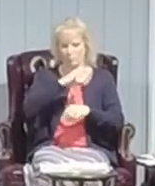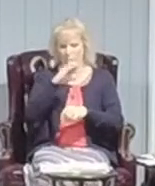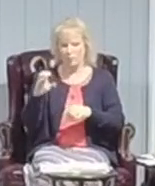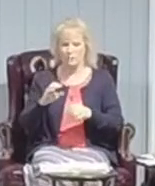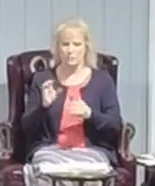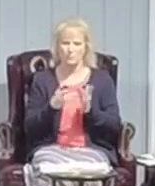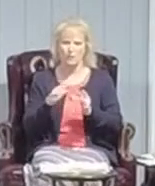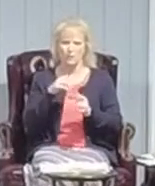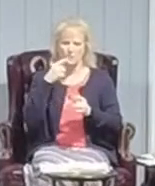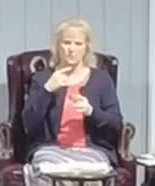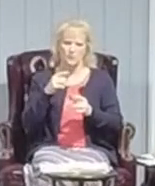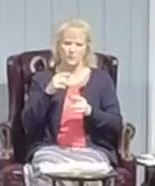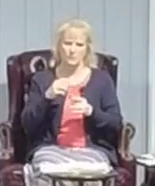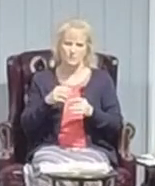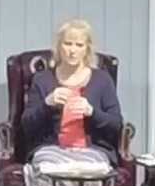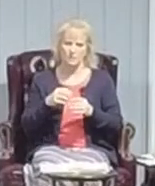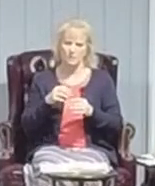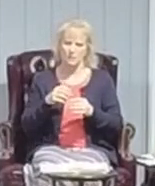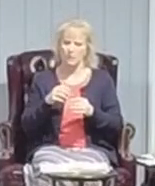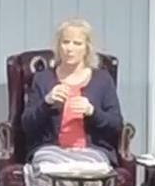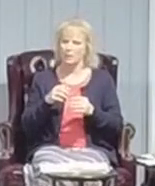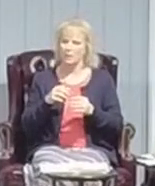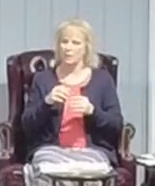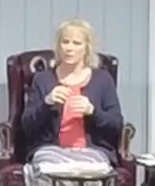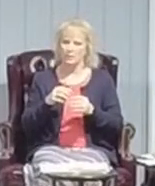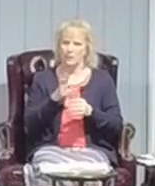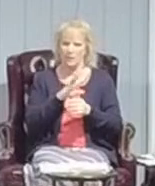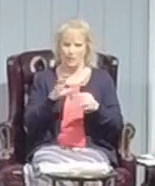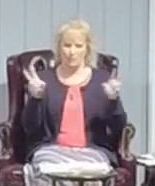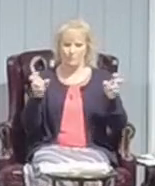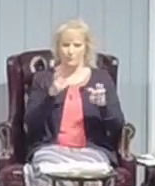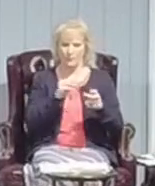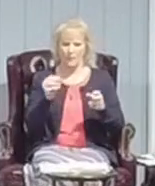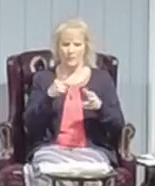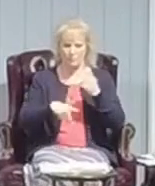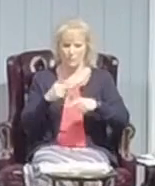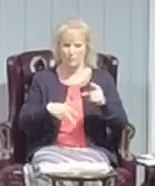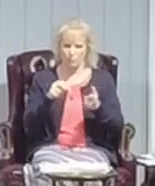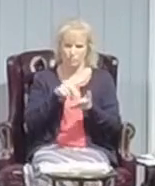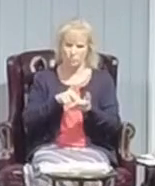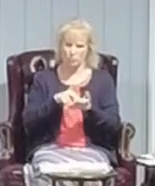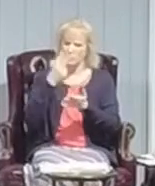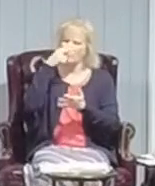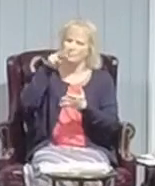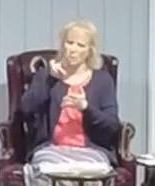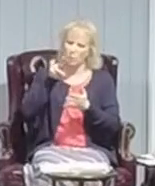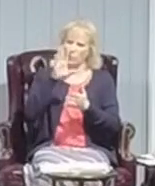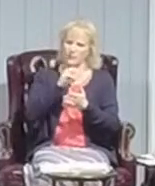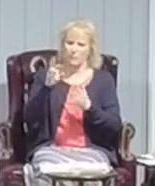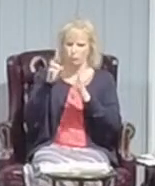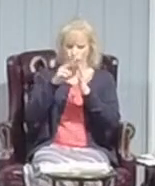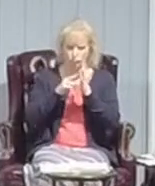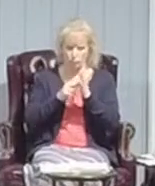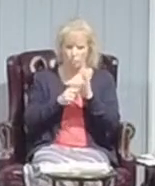verse 35, and the people stood beholding, and the rulers also with